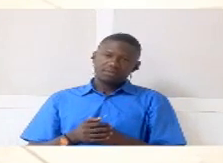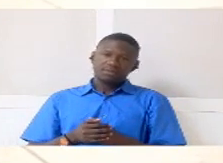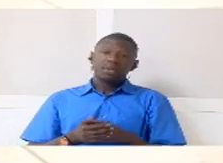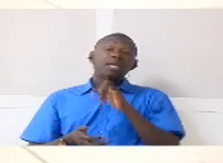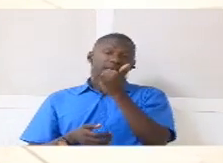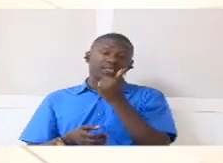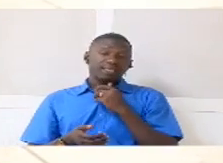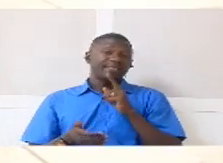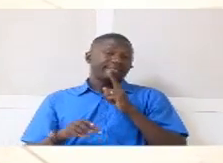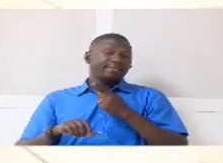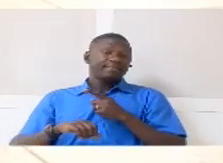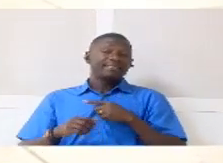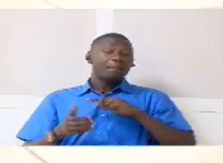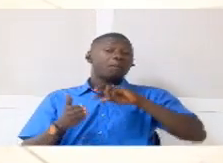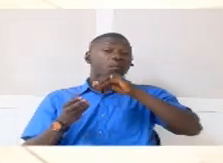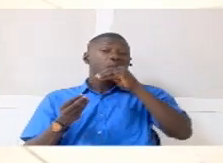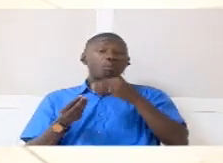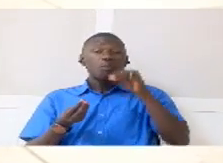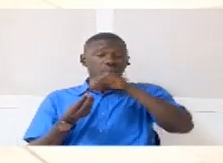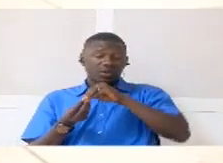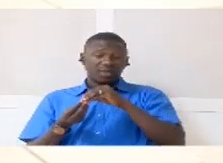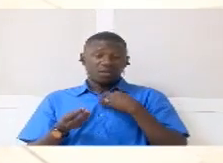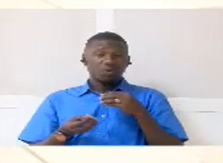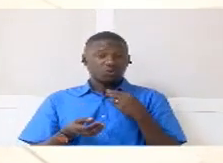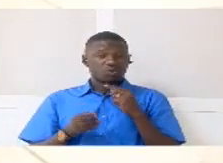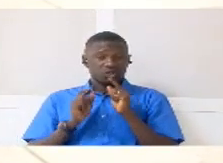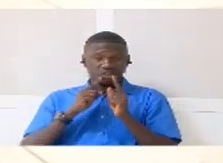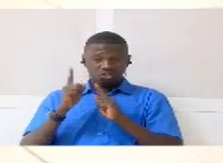rights. Would you say that